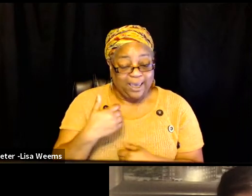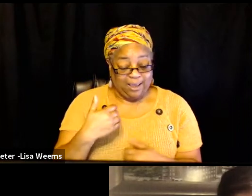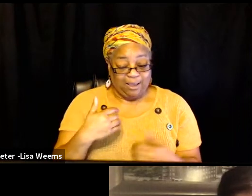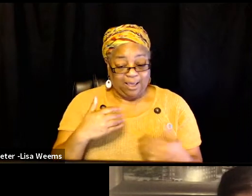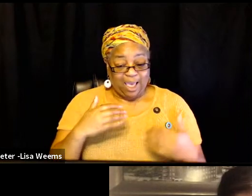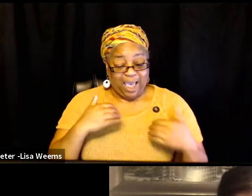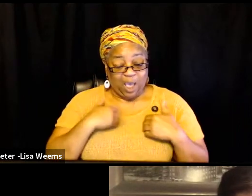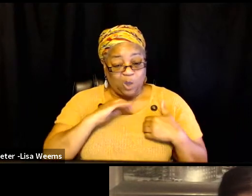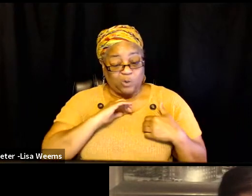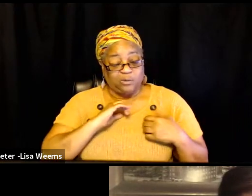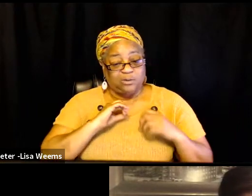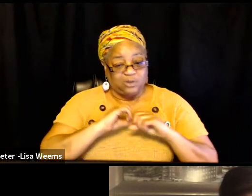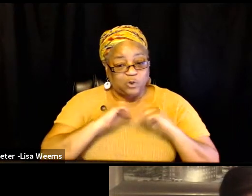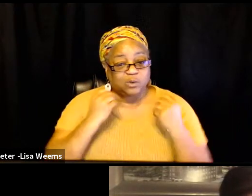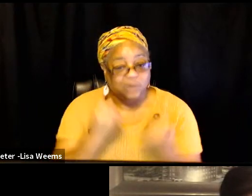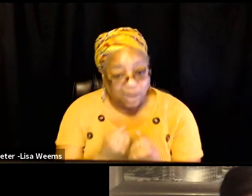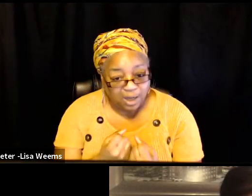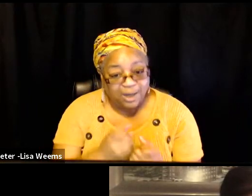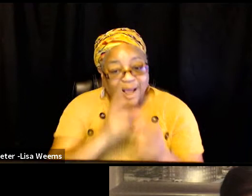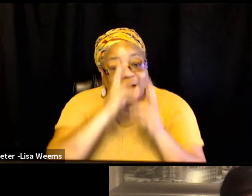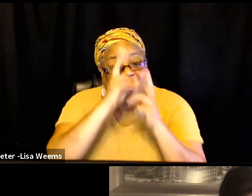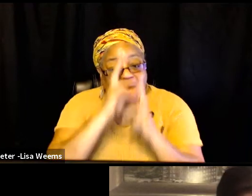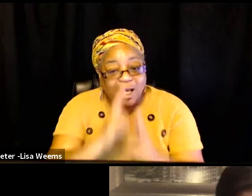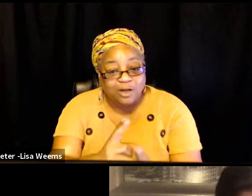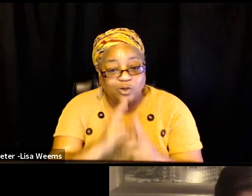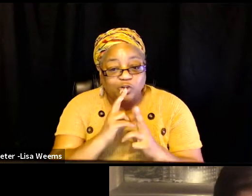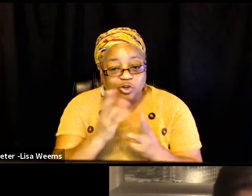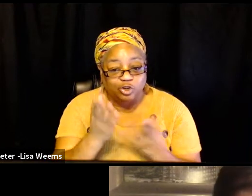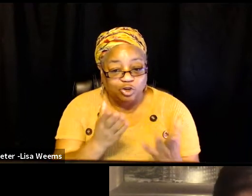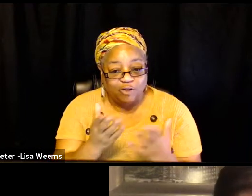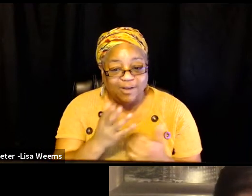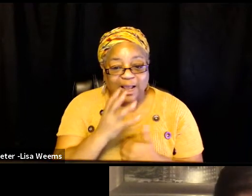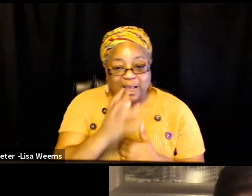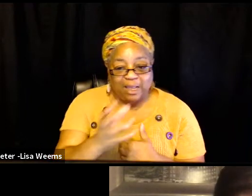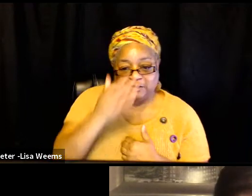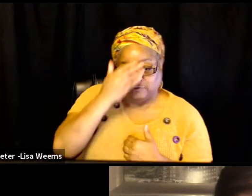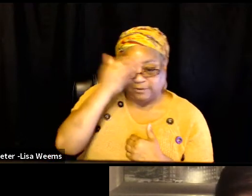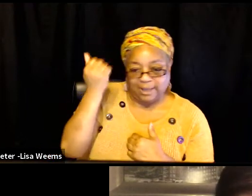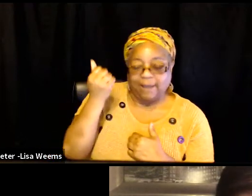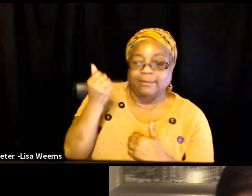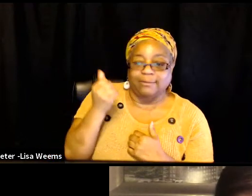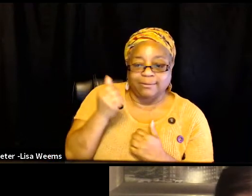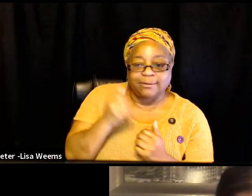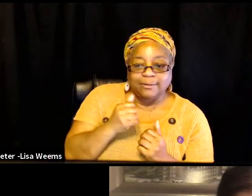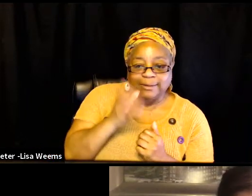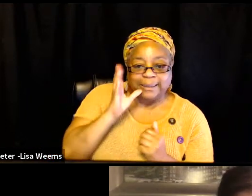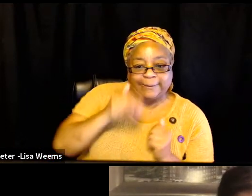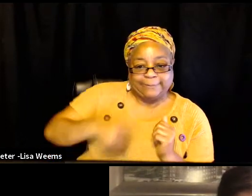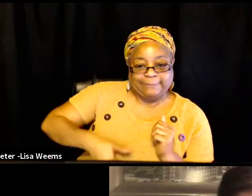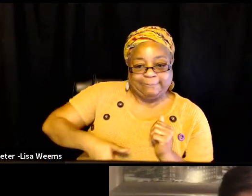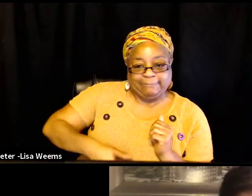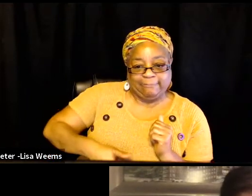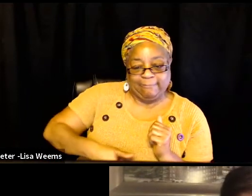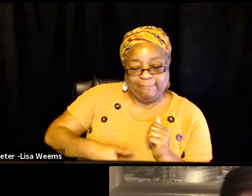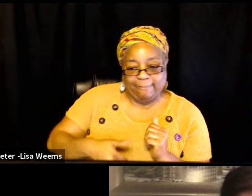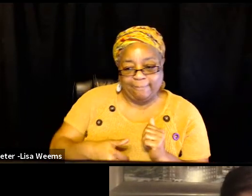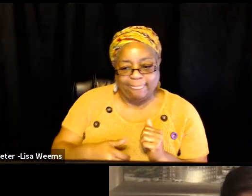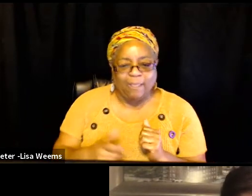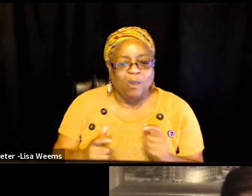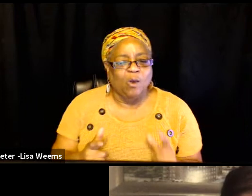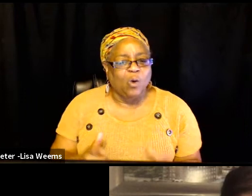has forgotten about the gift. In other words, you know, we live in the society that puts so